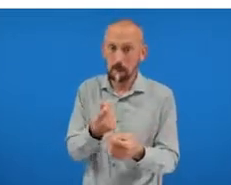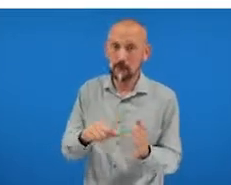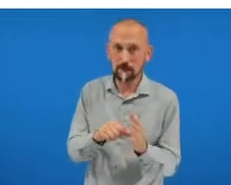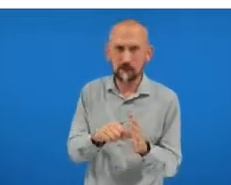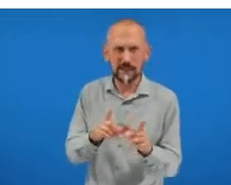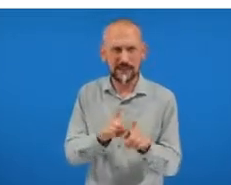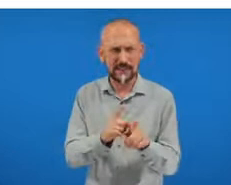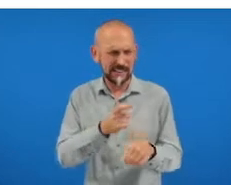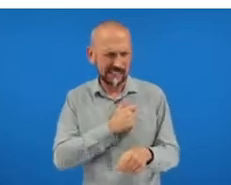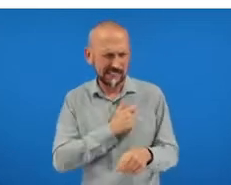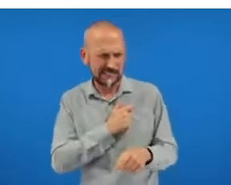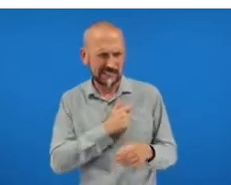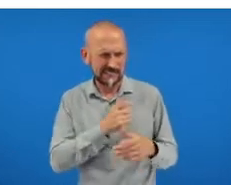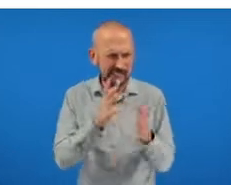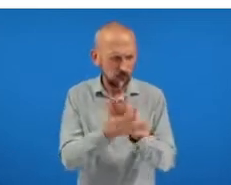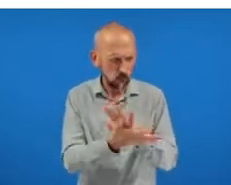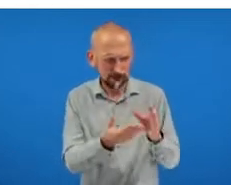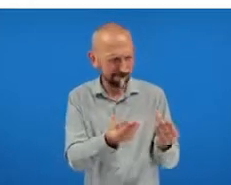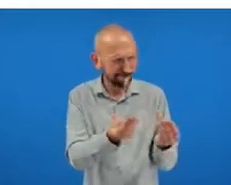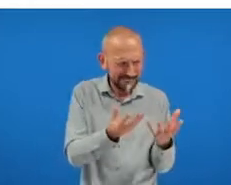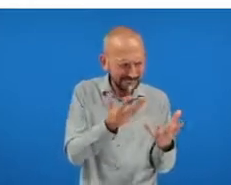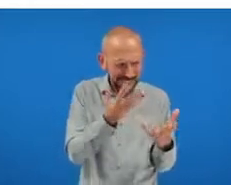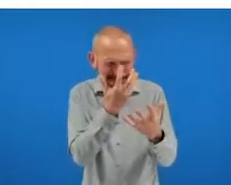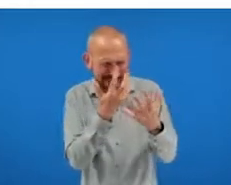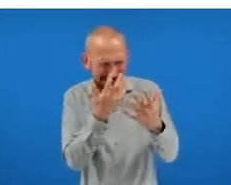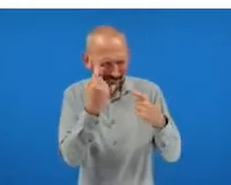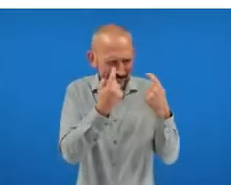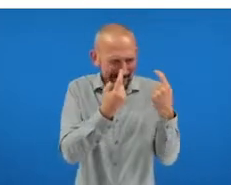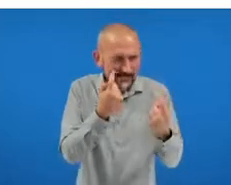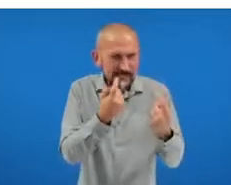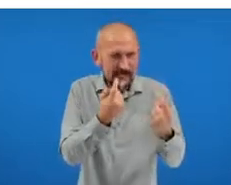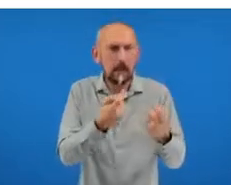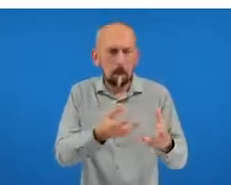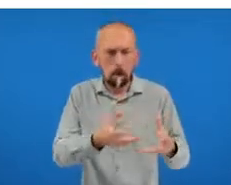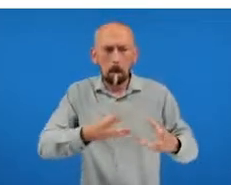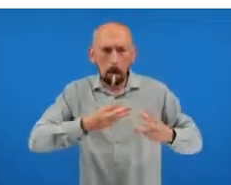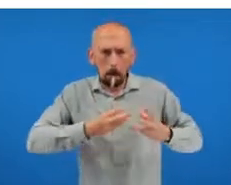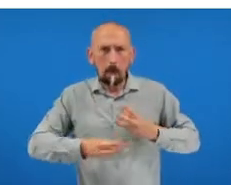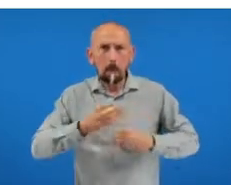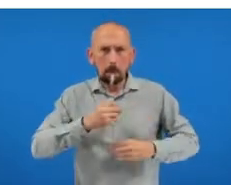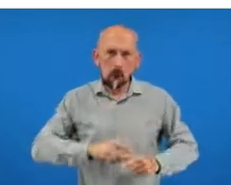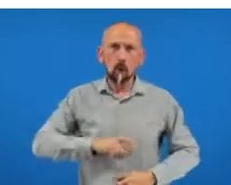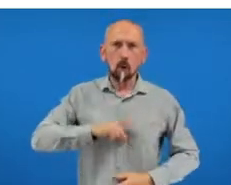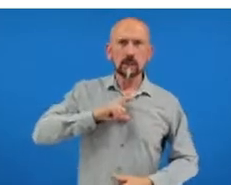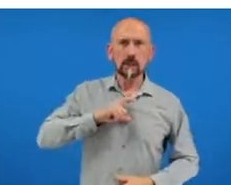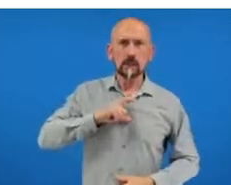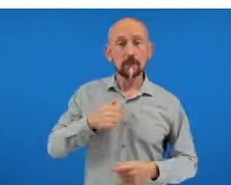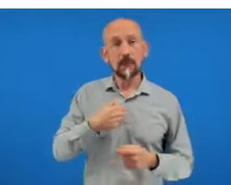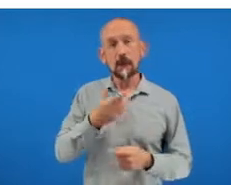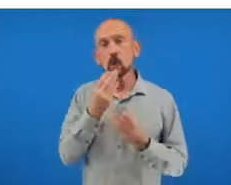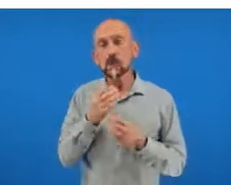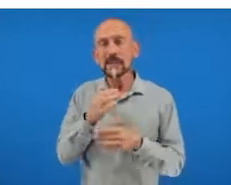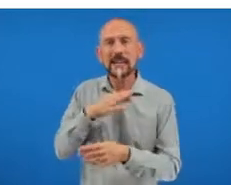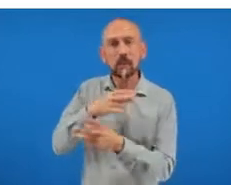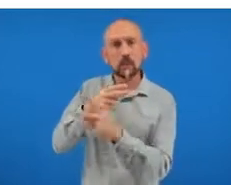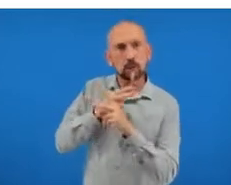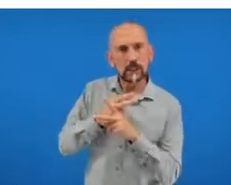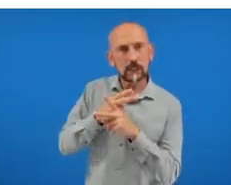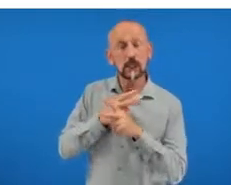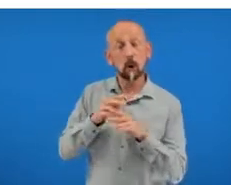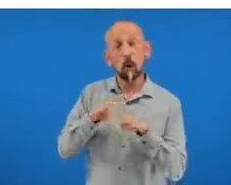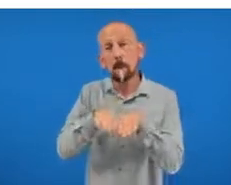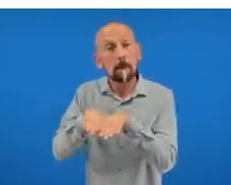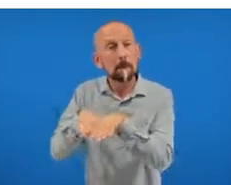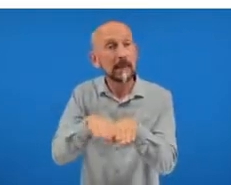gained confidence in those. I used clinical supervision and peer supervision groups to learn more, learn